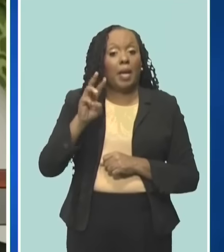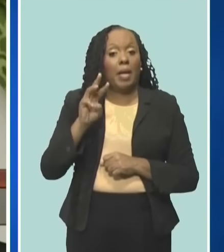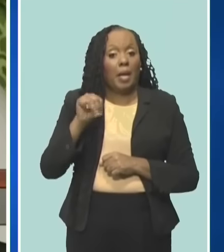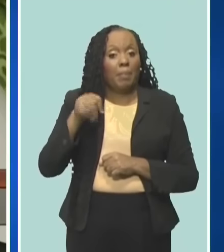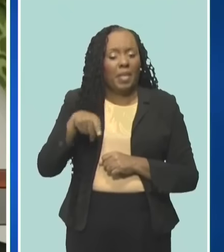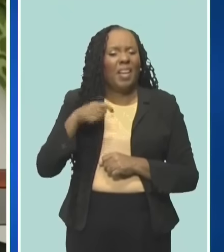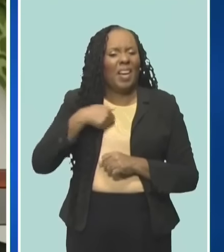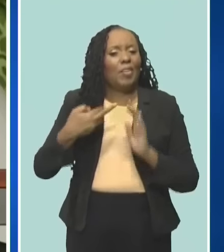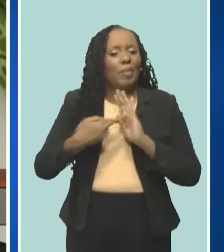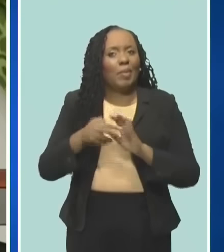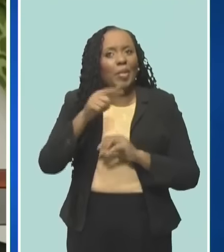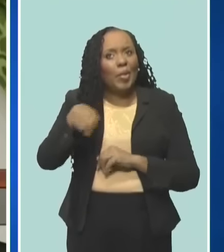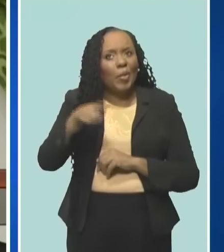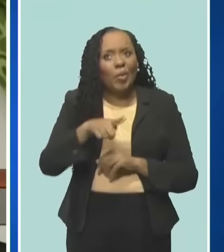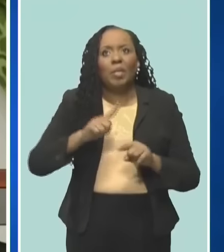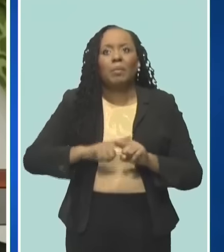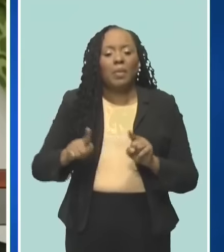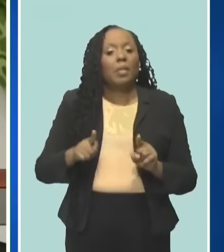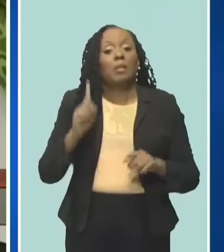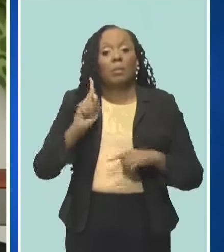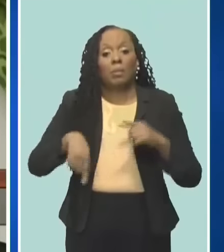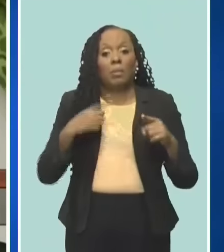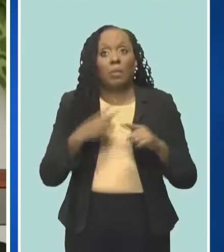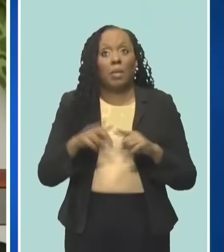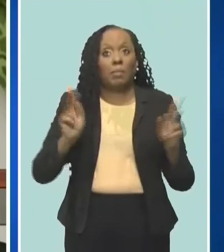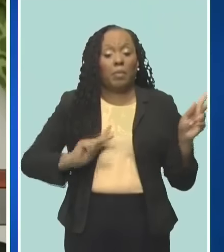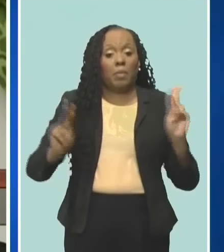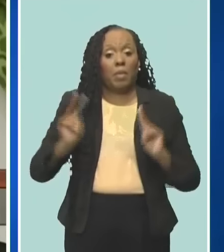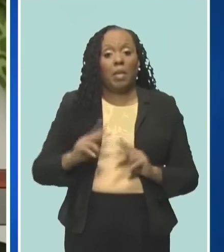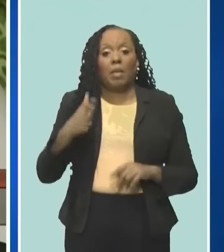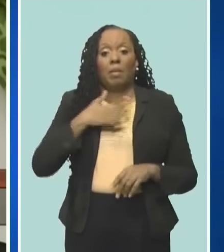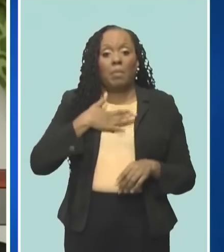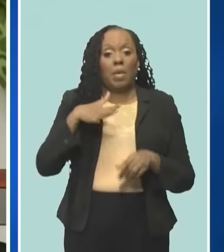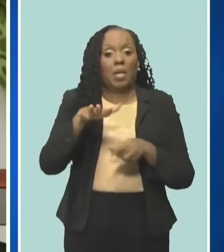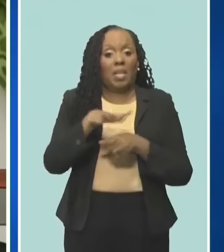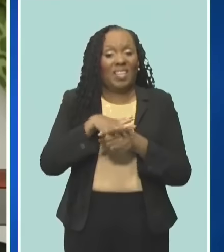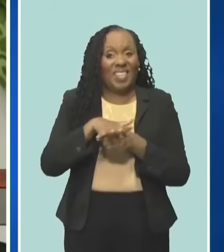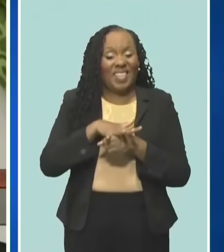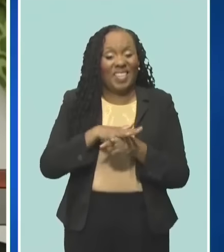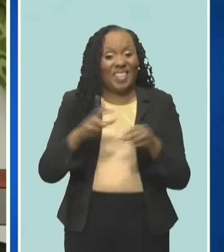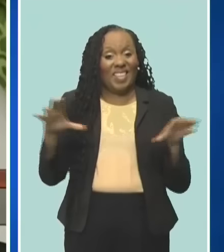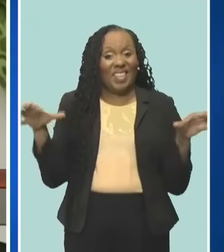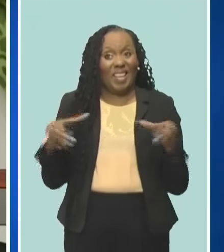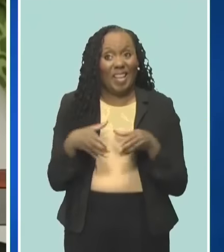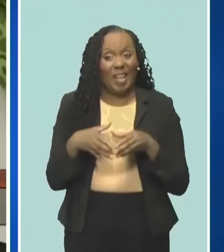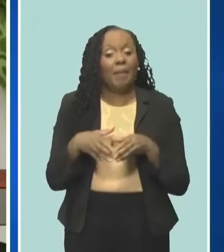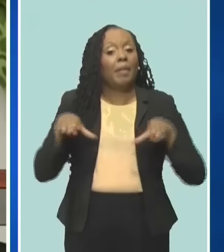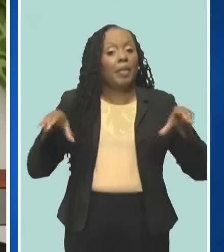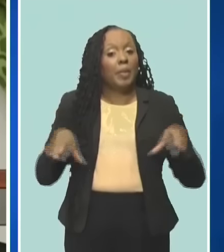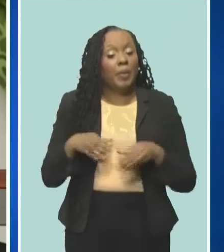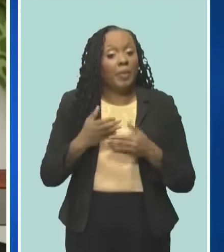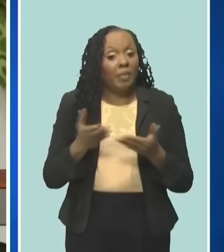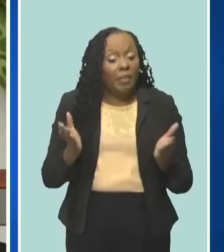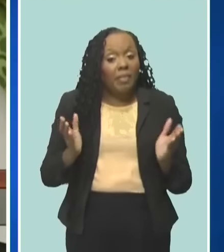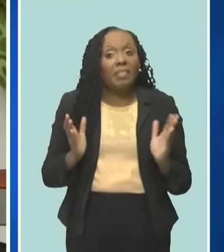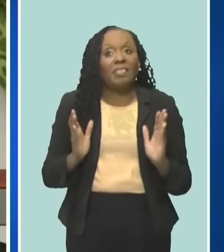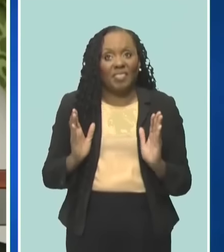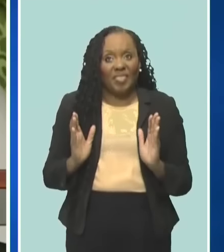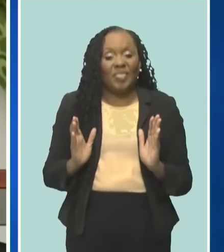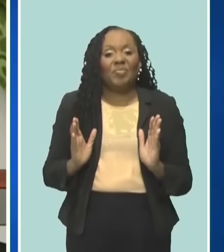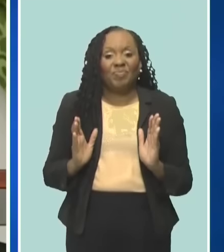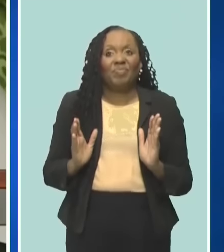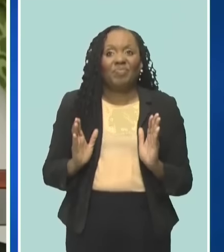said, anytime people in my constituency come together and do things, that